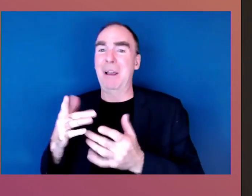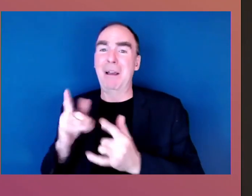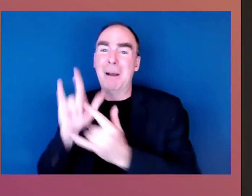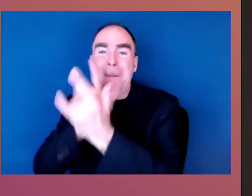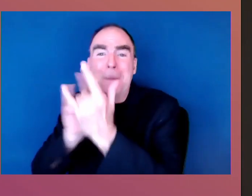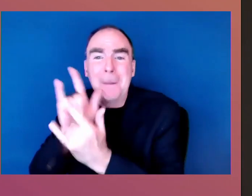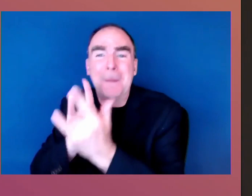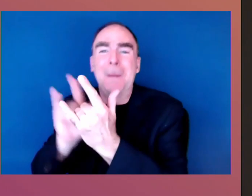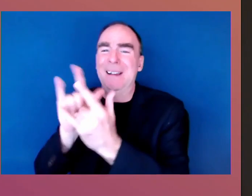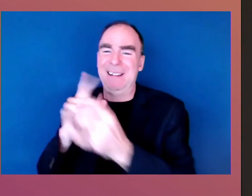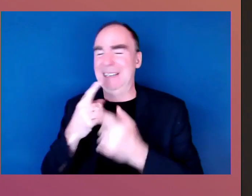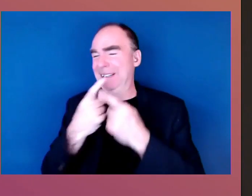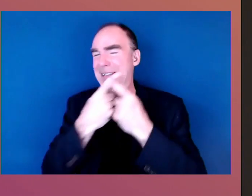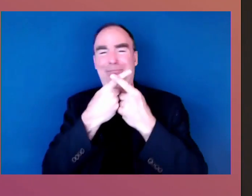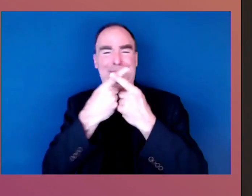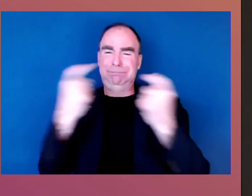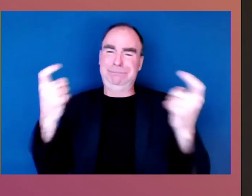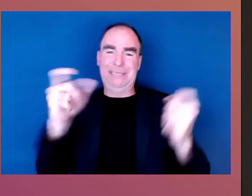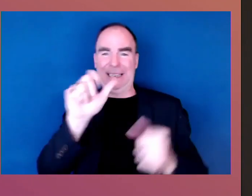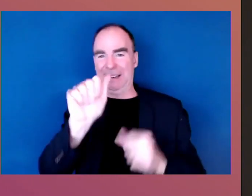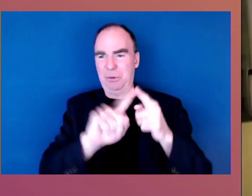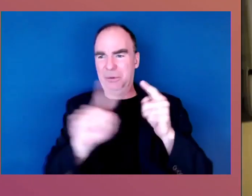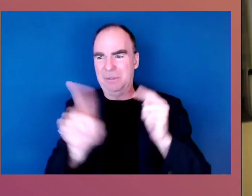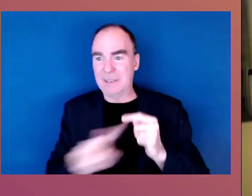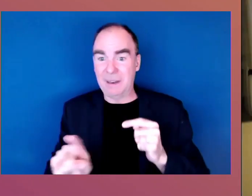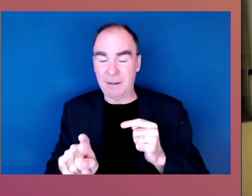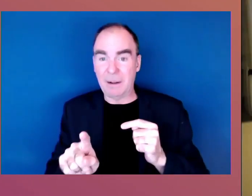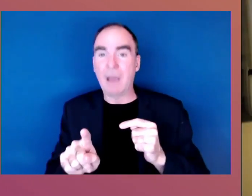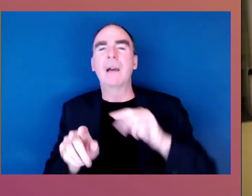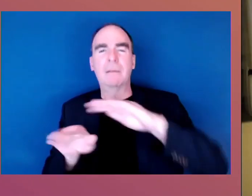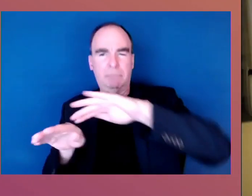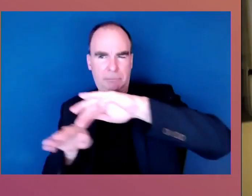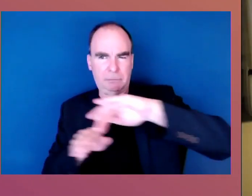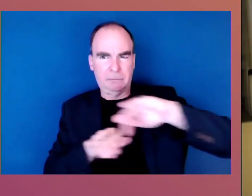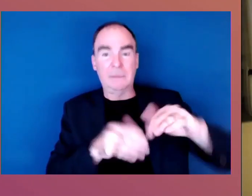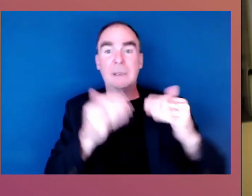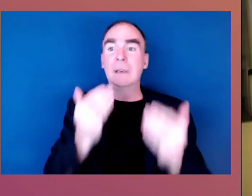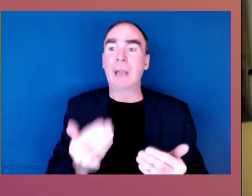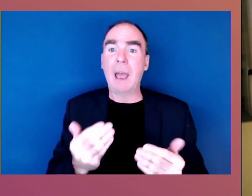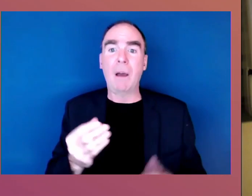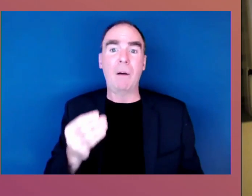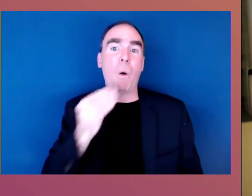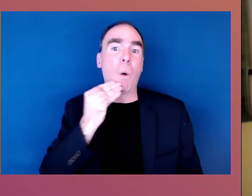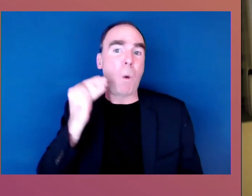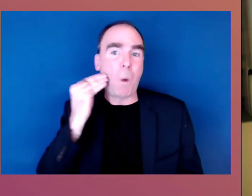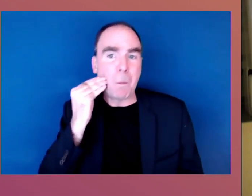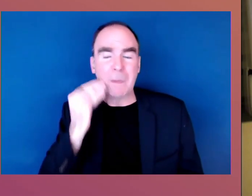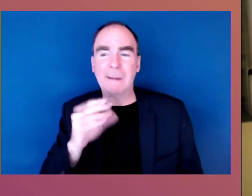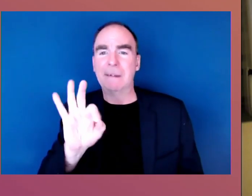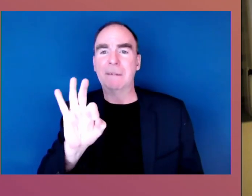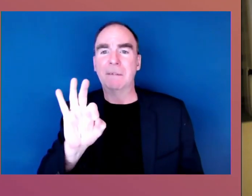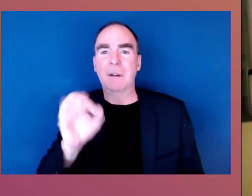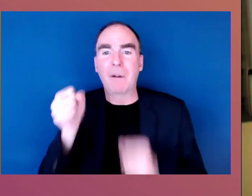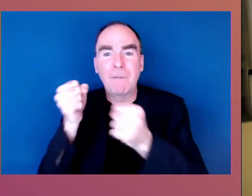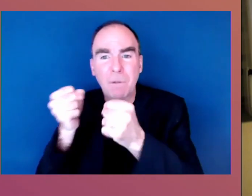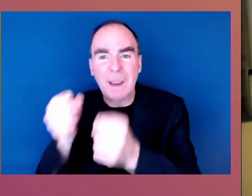Home appliances have changed for us too. Without tech, we have to put braille labels on